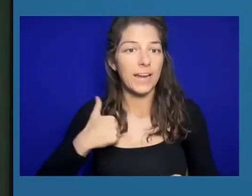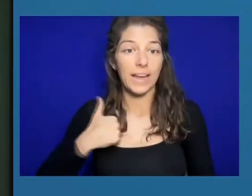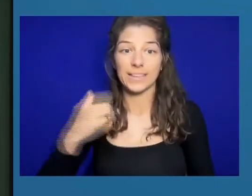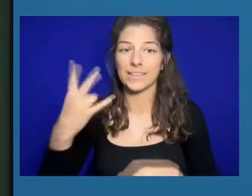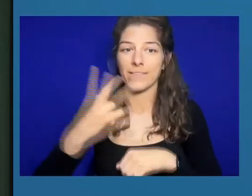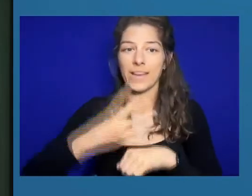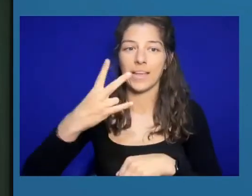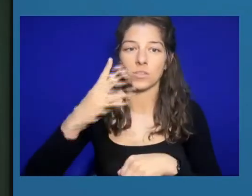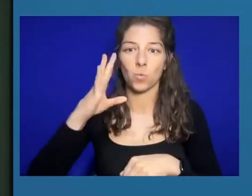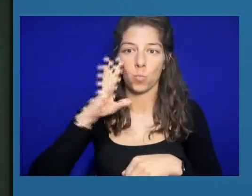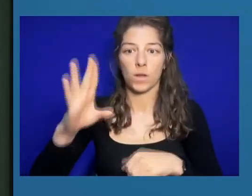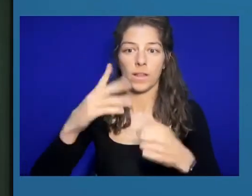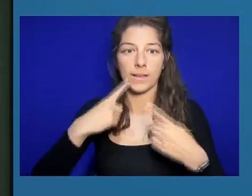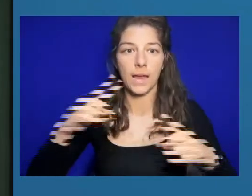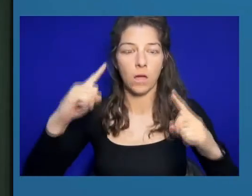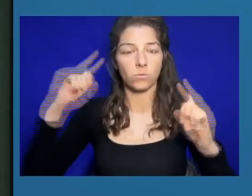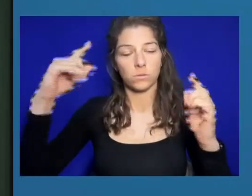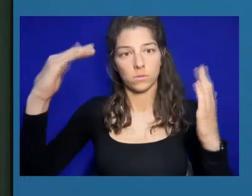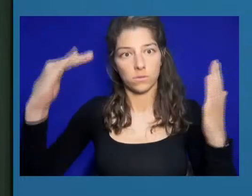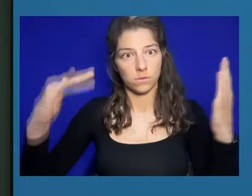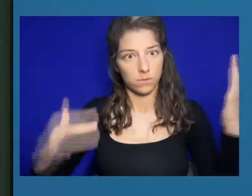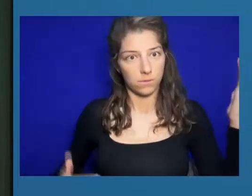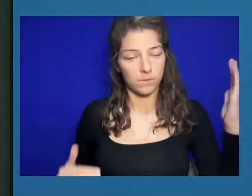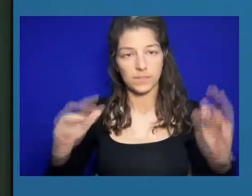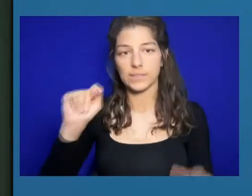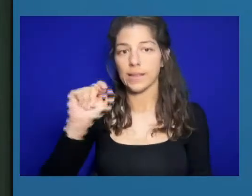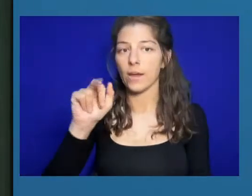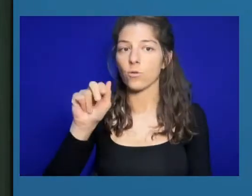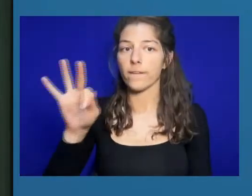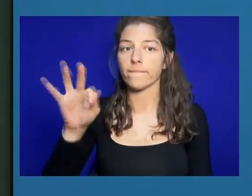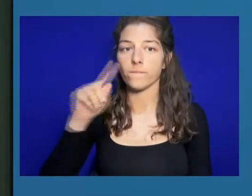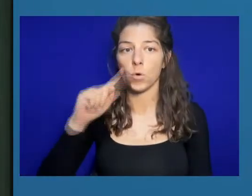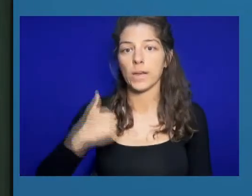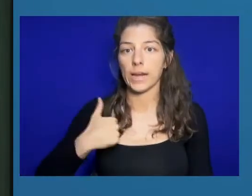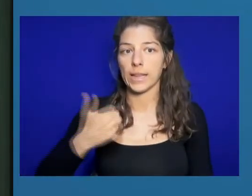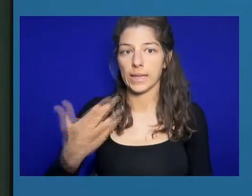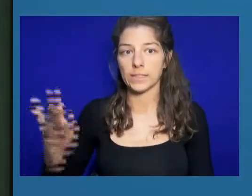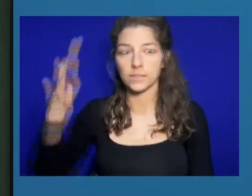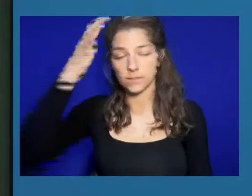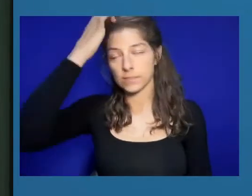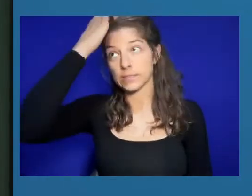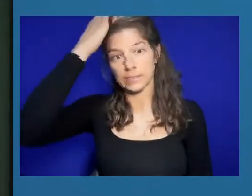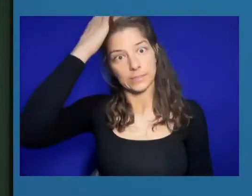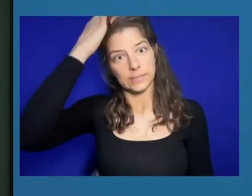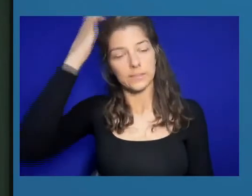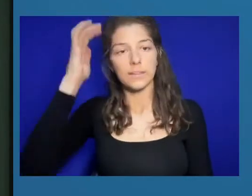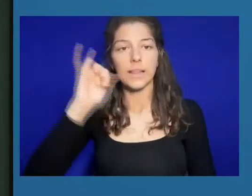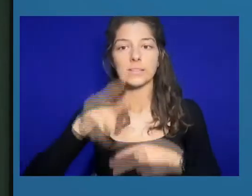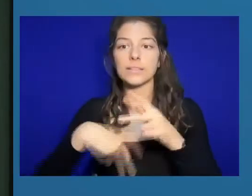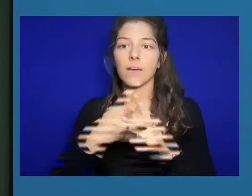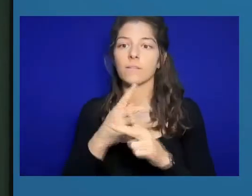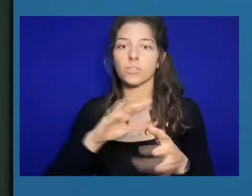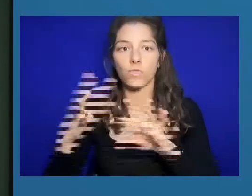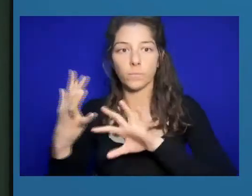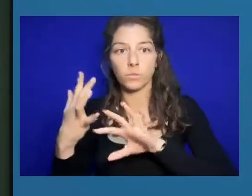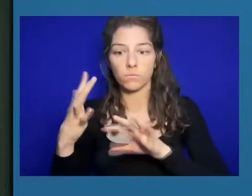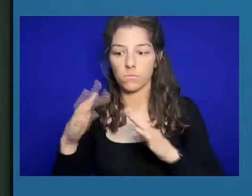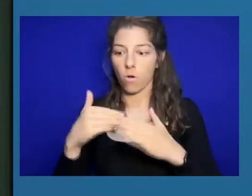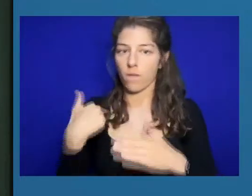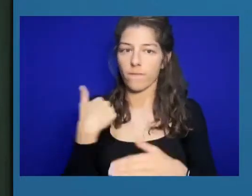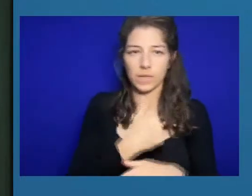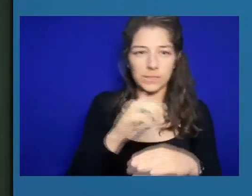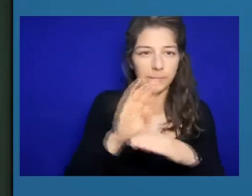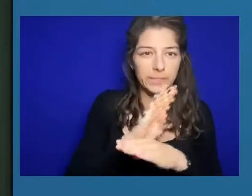whole raft of tariffs on Canadian goods. This is the kind of disruption that all of us, including all of our business